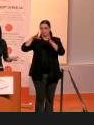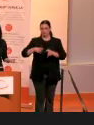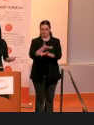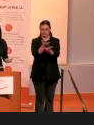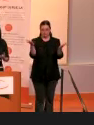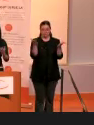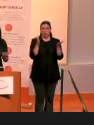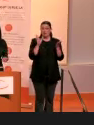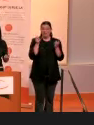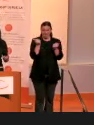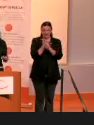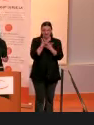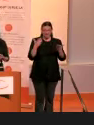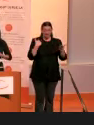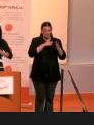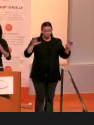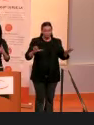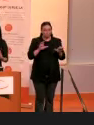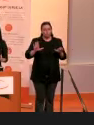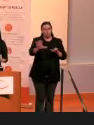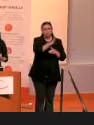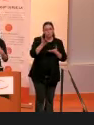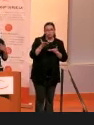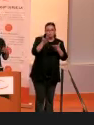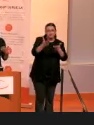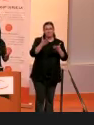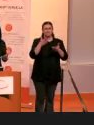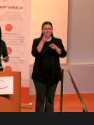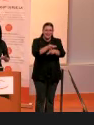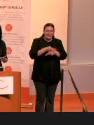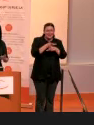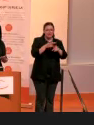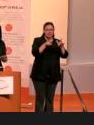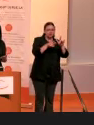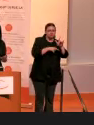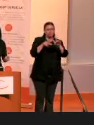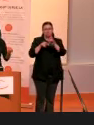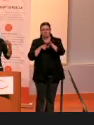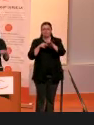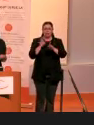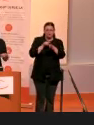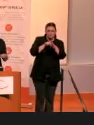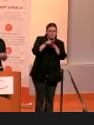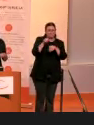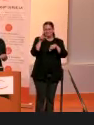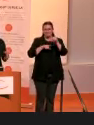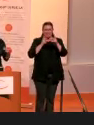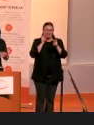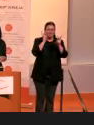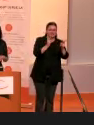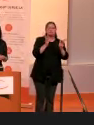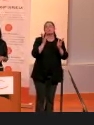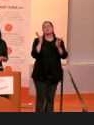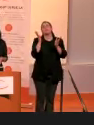your suggestions from the things that you're looking for, your gaps in care, the specialists you're unable to see. So please fill those out.